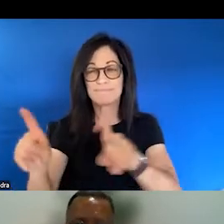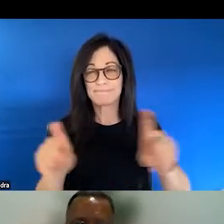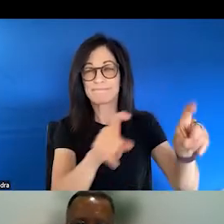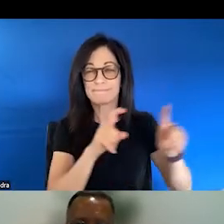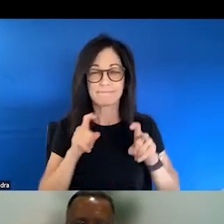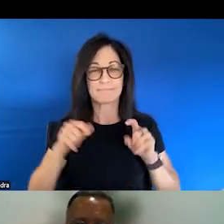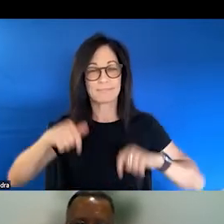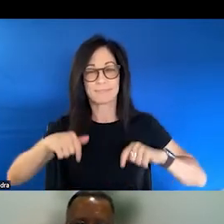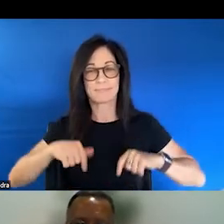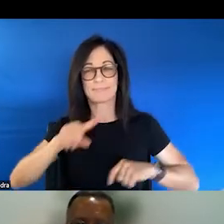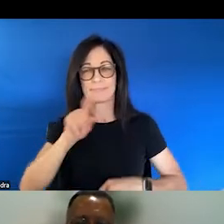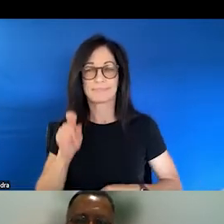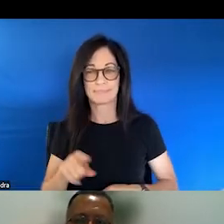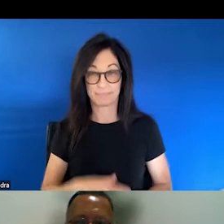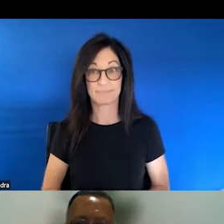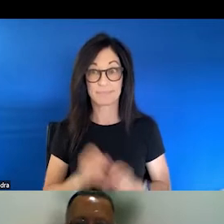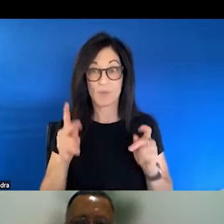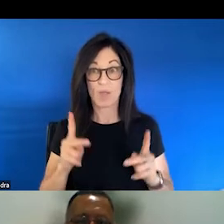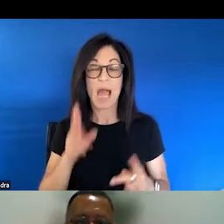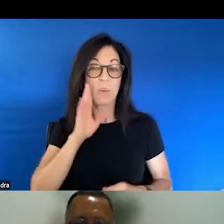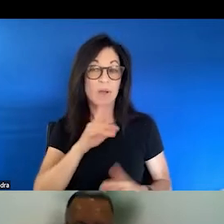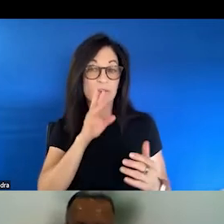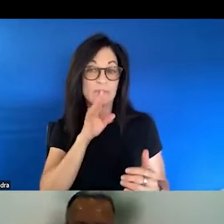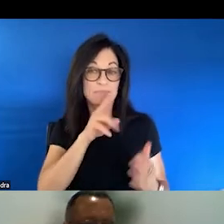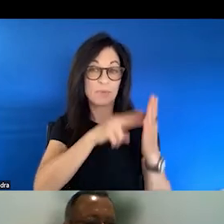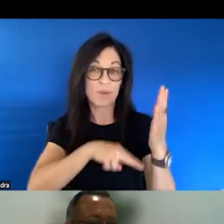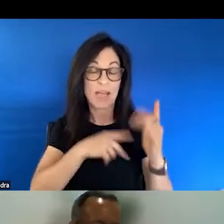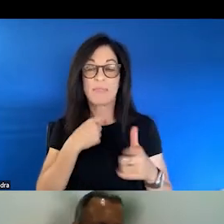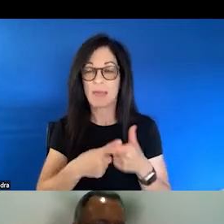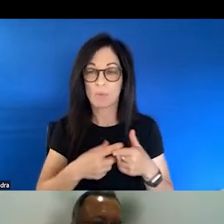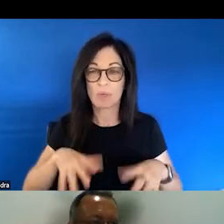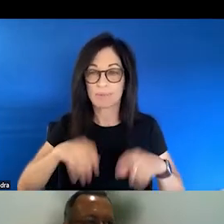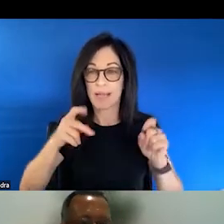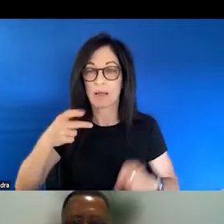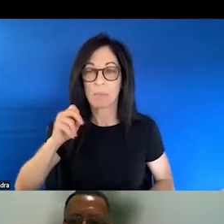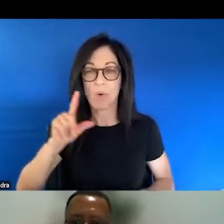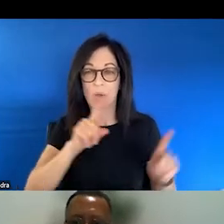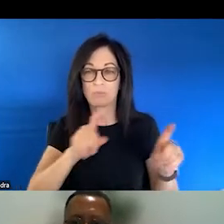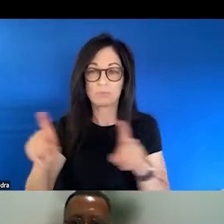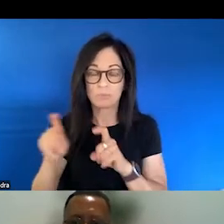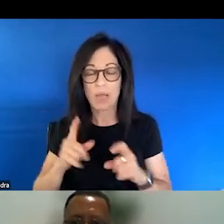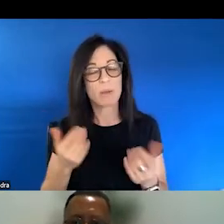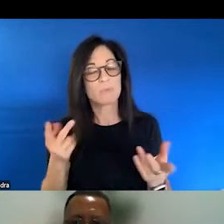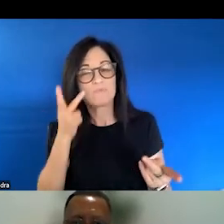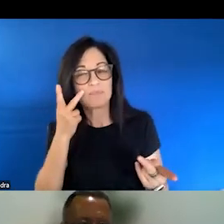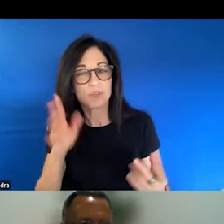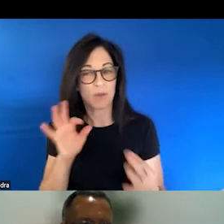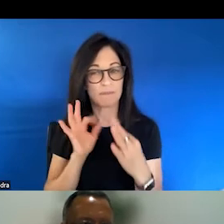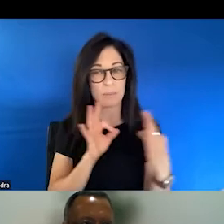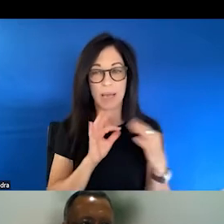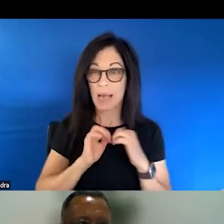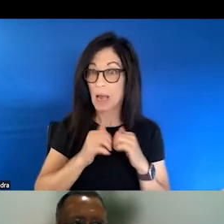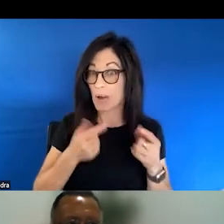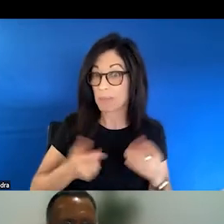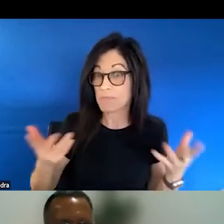this particular question. So I'll read it out to you and then we'll do a poll and we'll just get a feedback from everyone as to how it turned out.